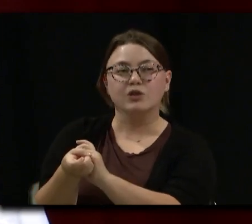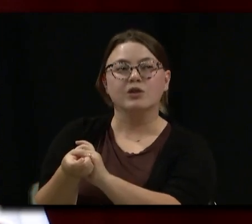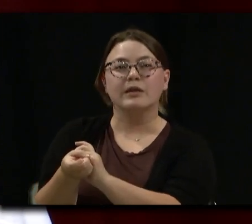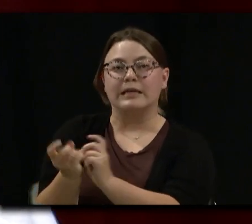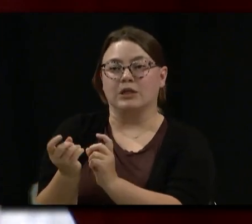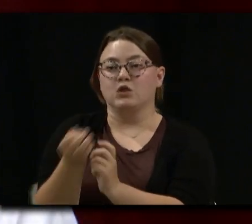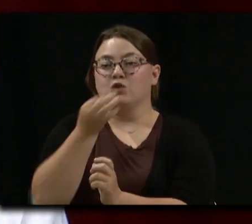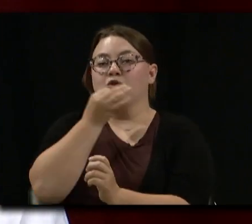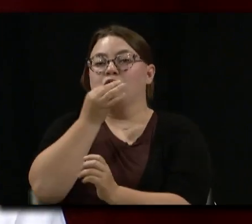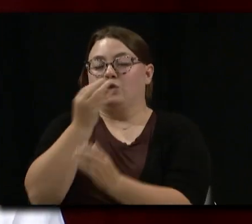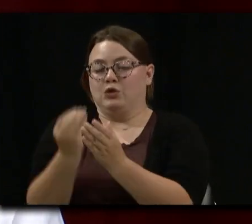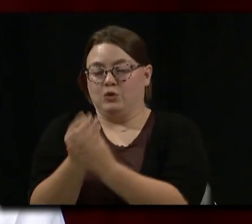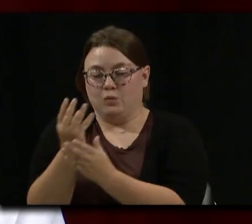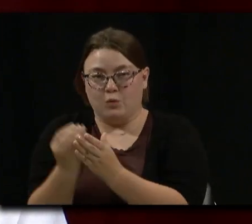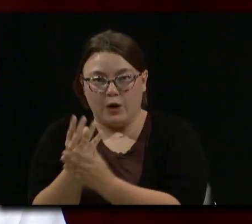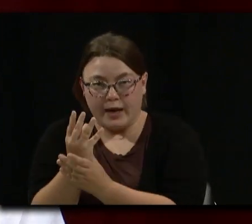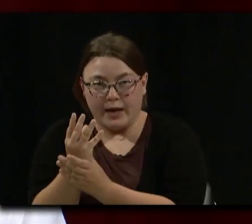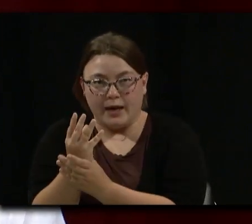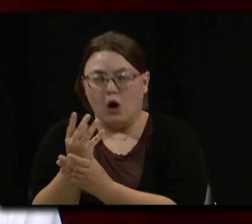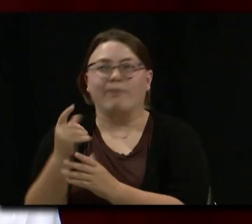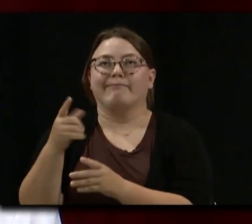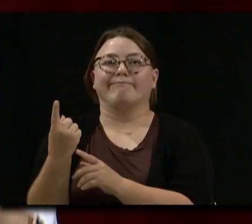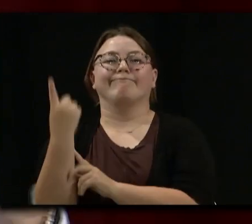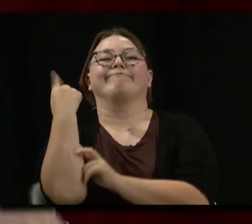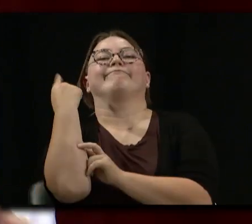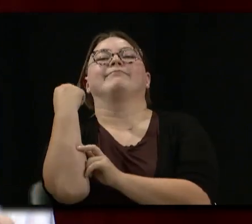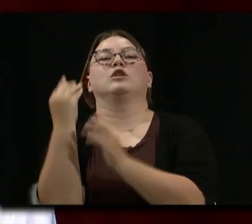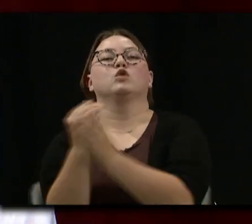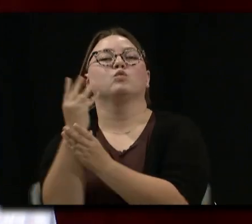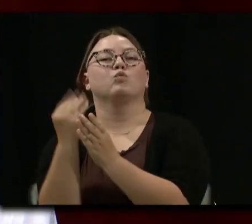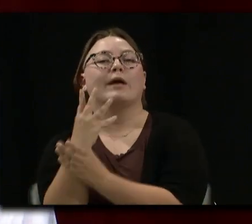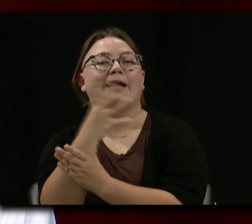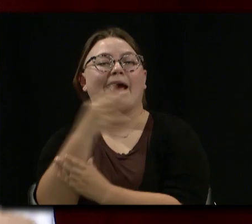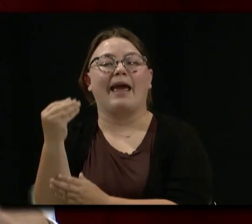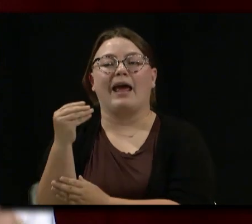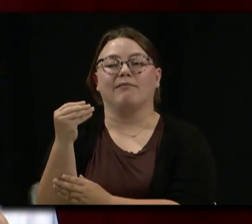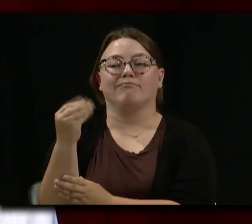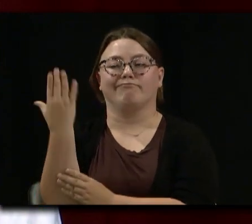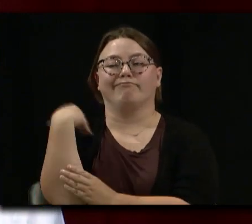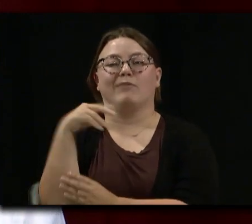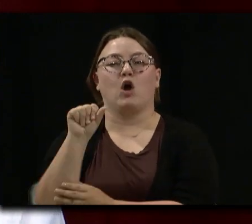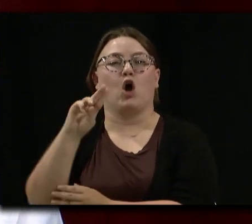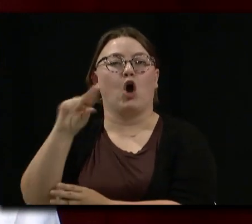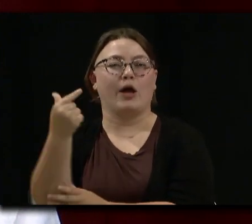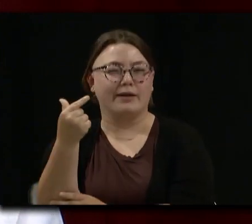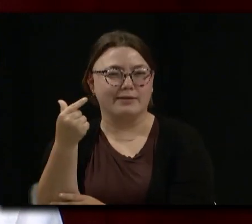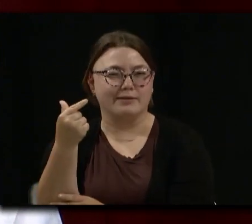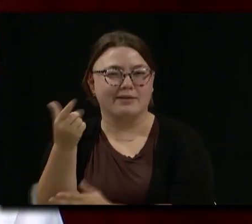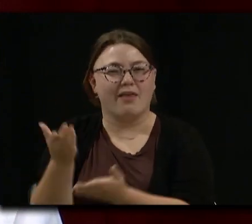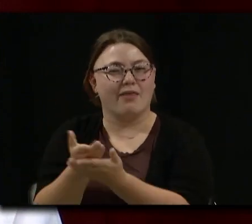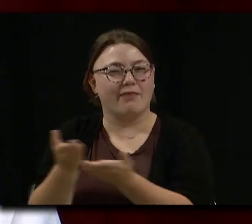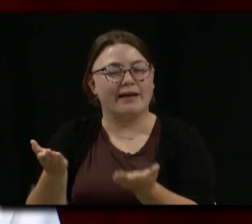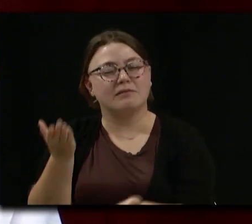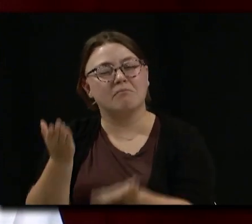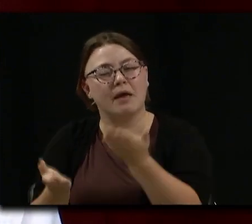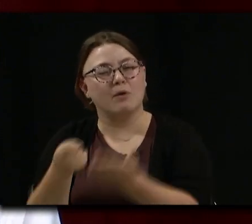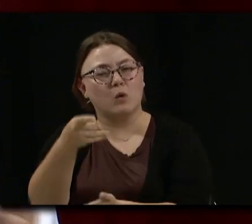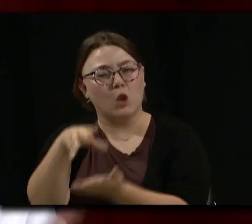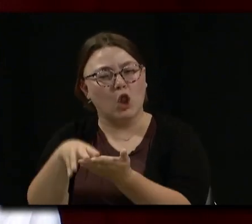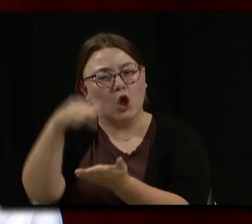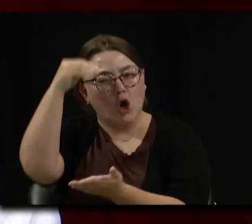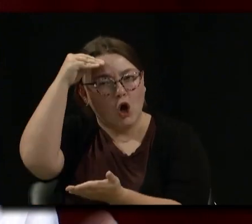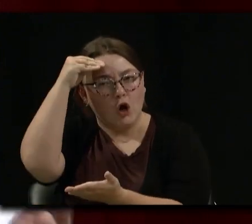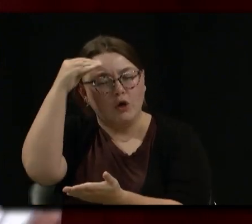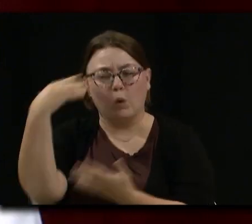spring and then August elections. As you learn some things from that, is there anything that you can point out that, boy, we